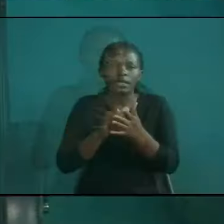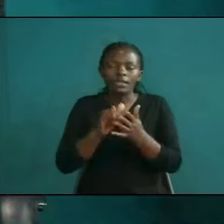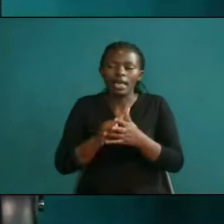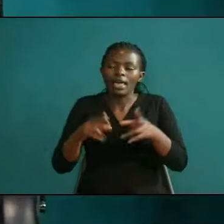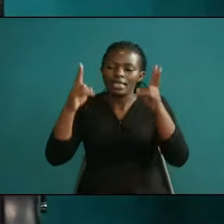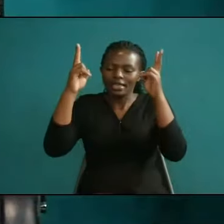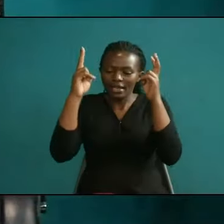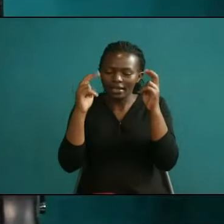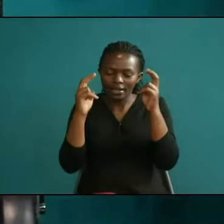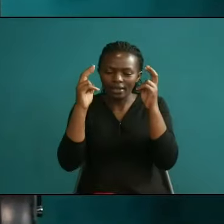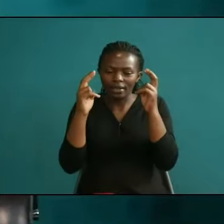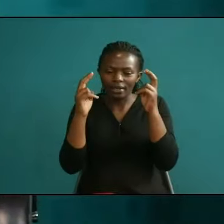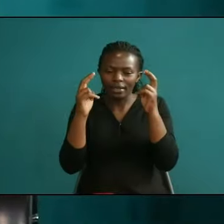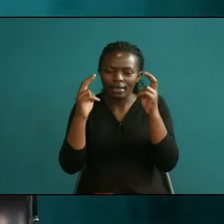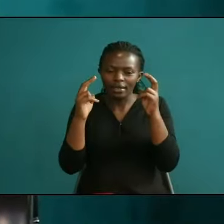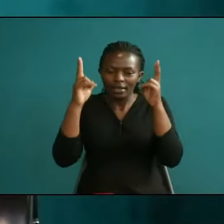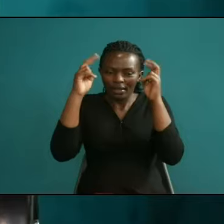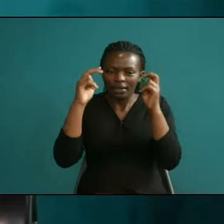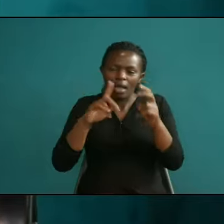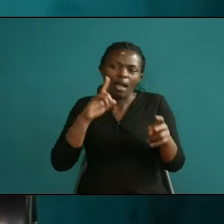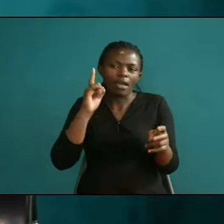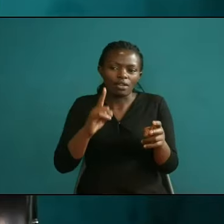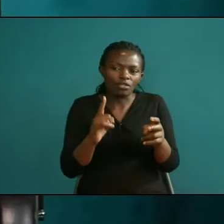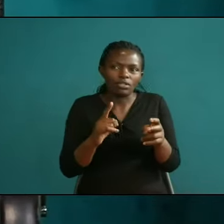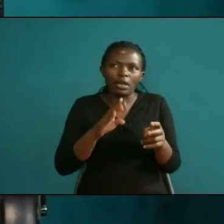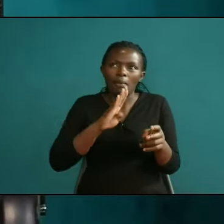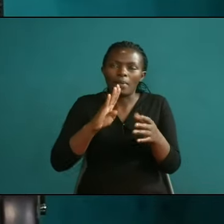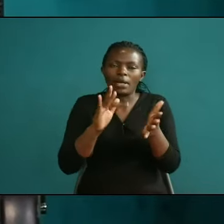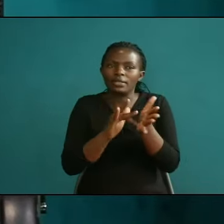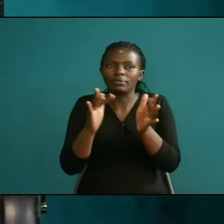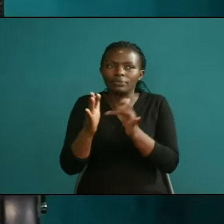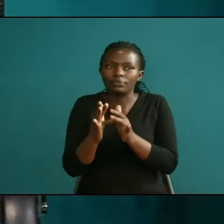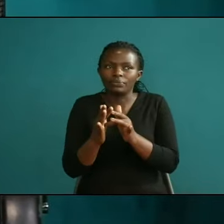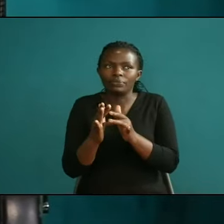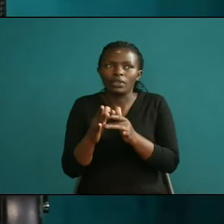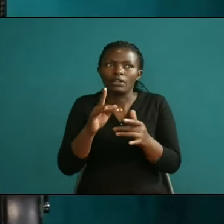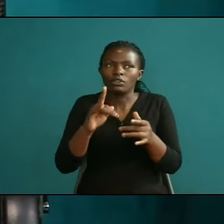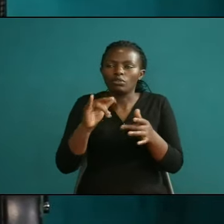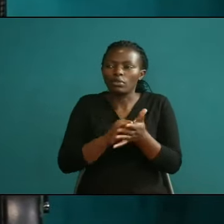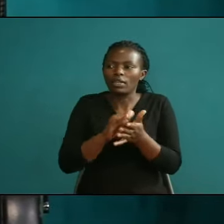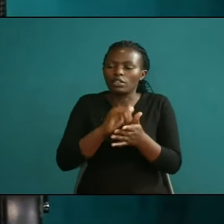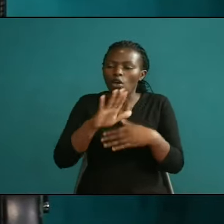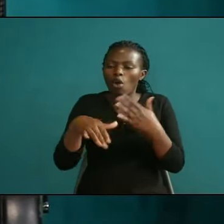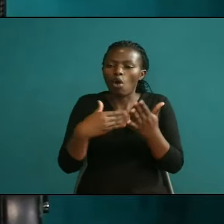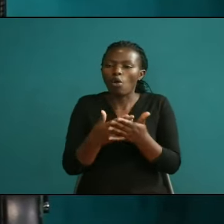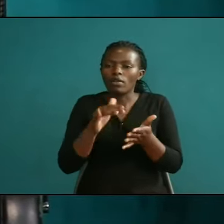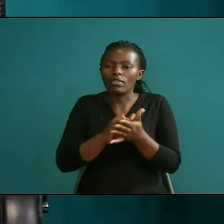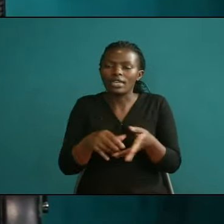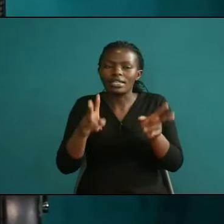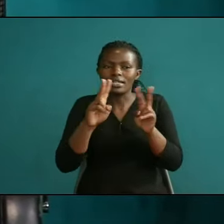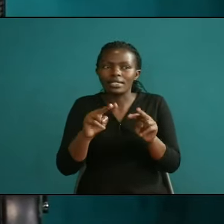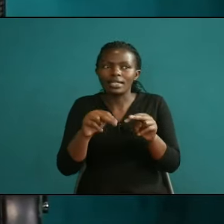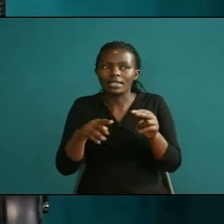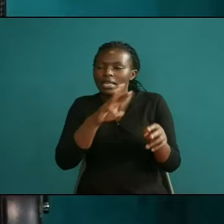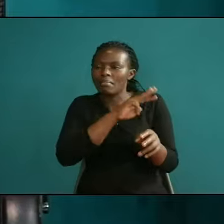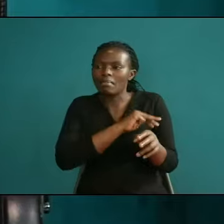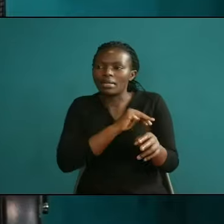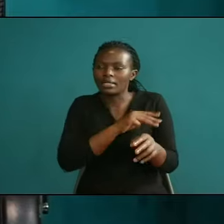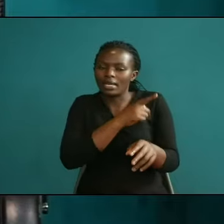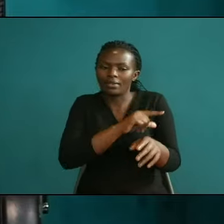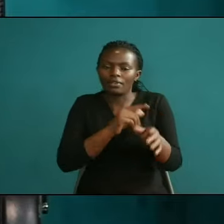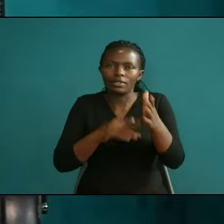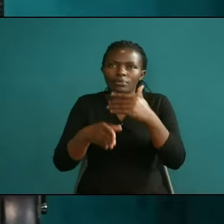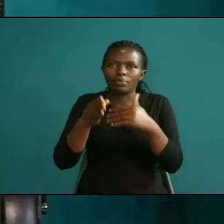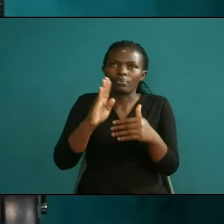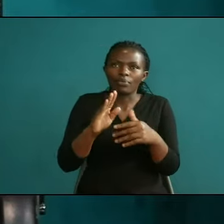his people, so in all ages he accuses those who seek the mercy and favor of God. But he who was the hope of Israel